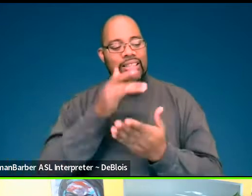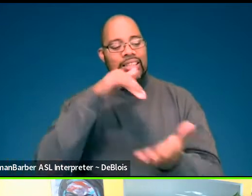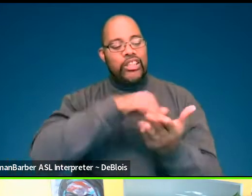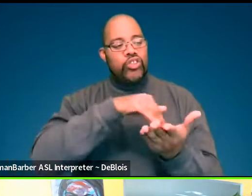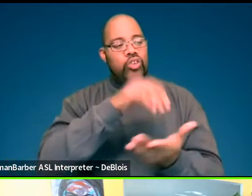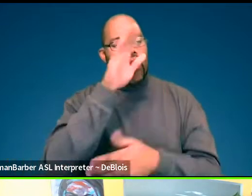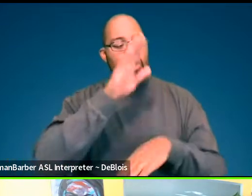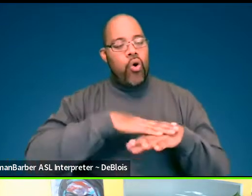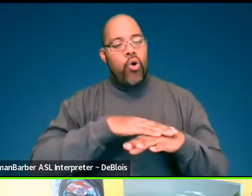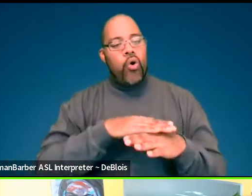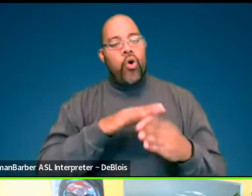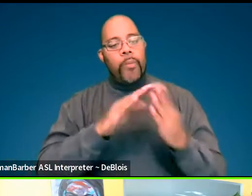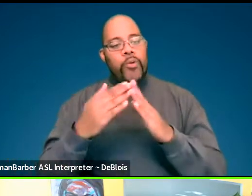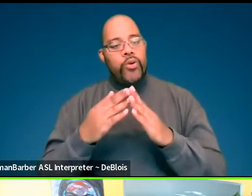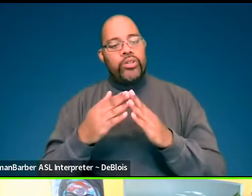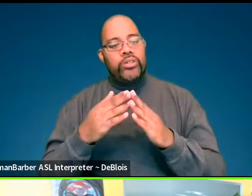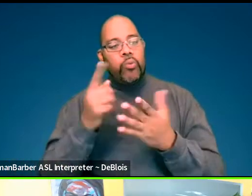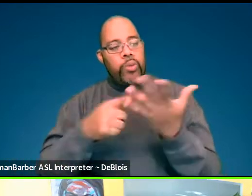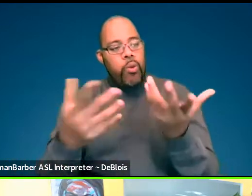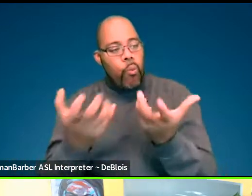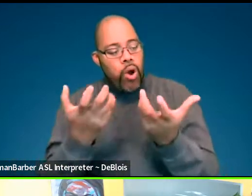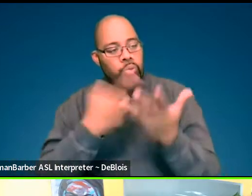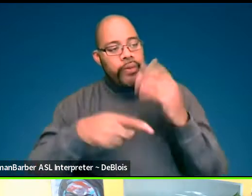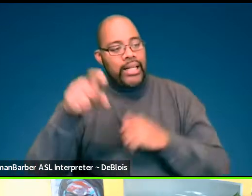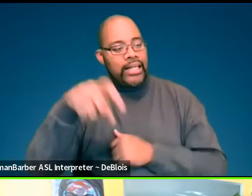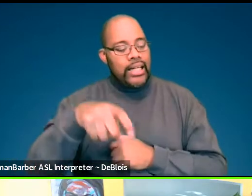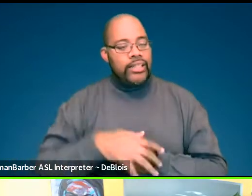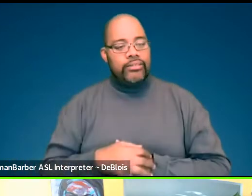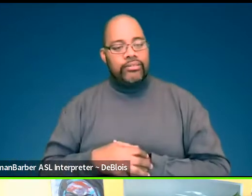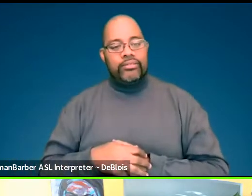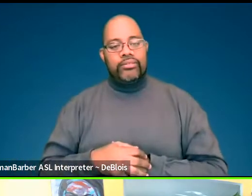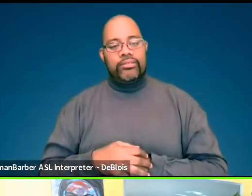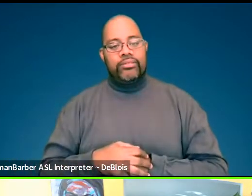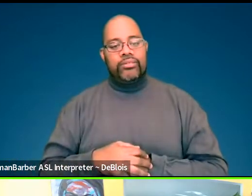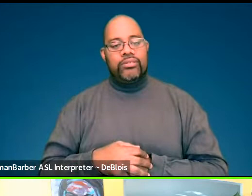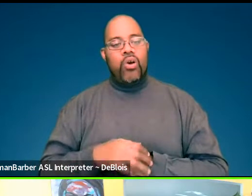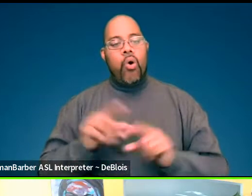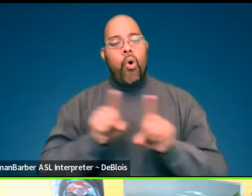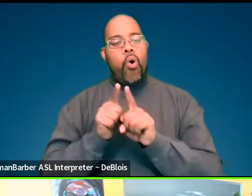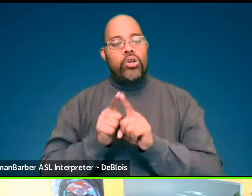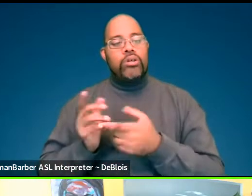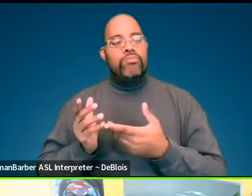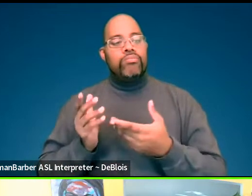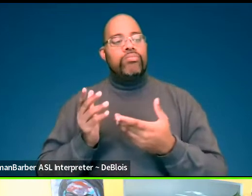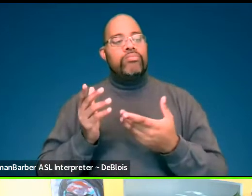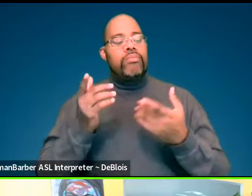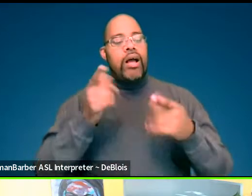on, community wants and needs. Also brings about a kind